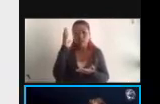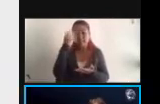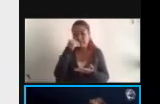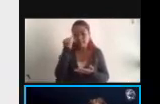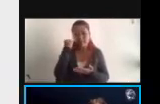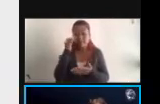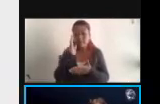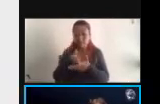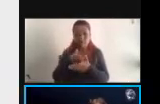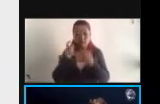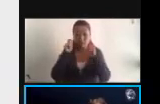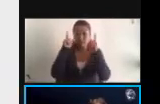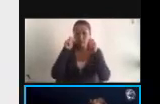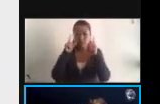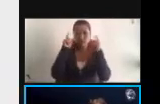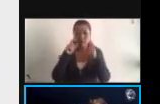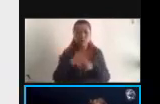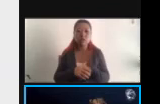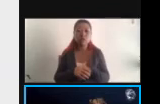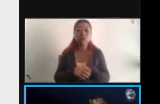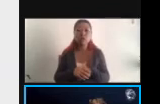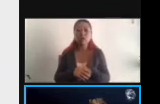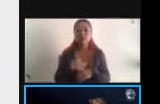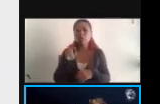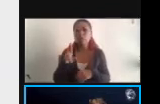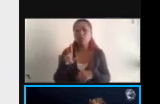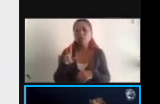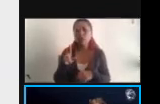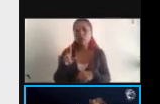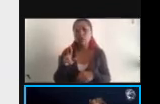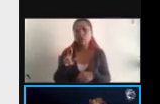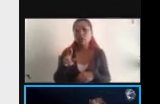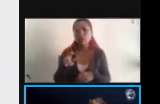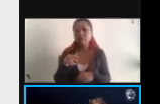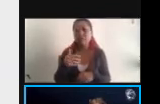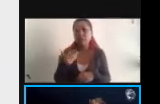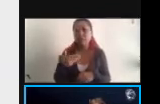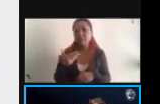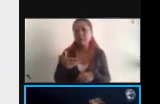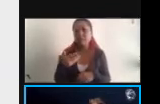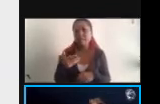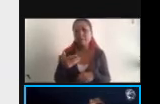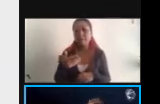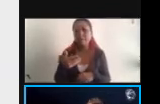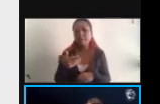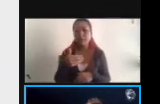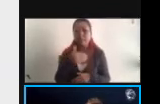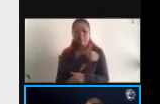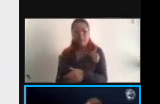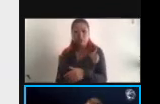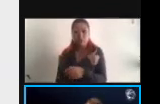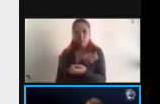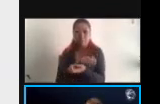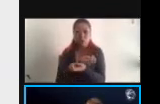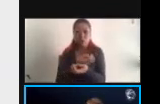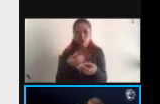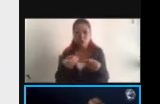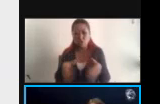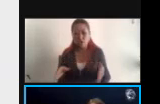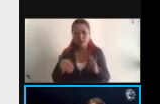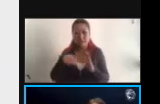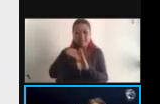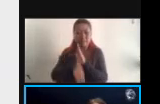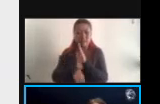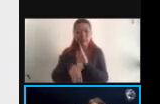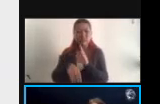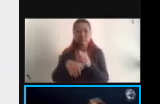could be loss of bone and muscle, all sorts of things,